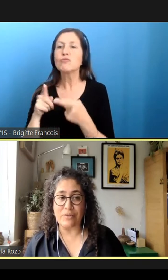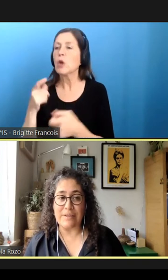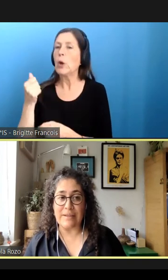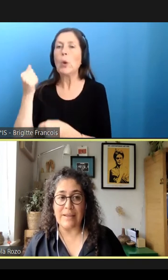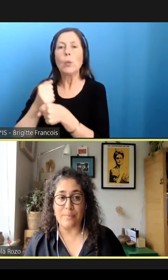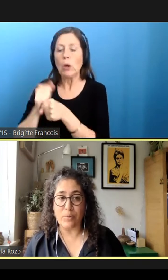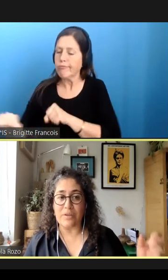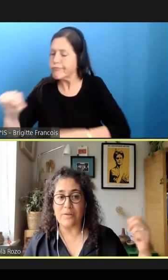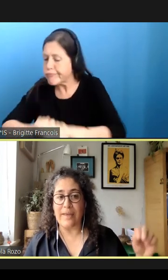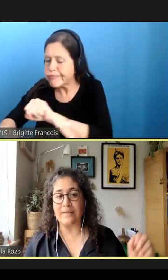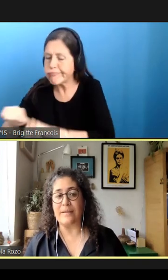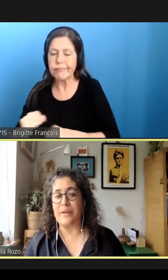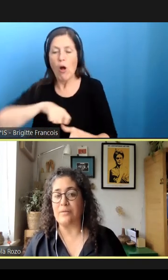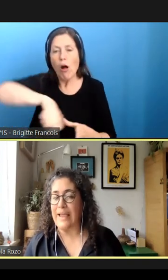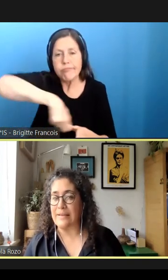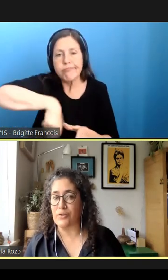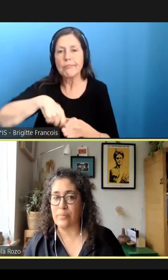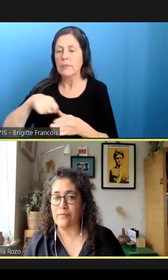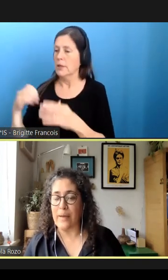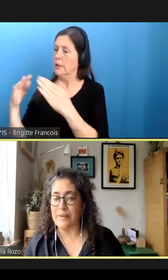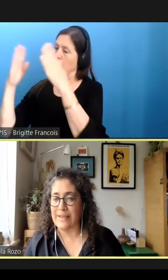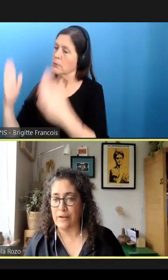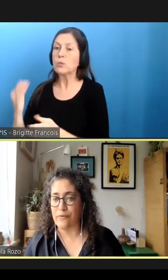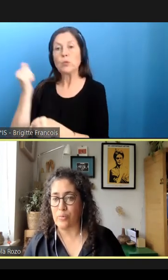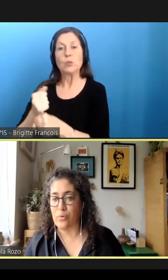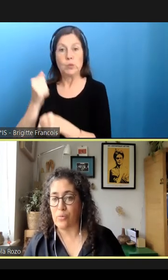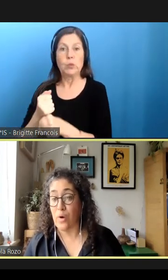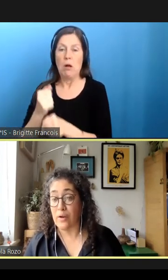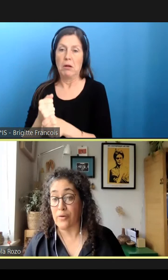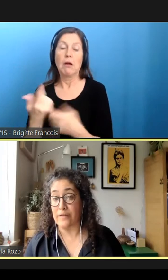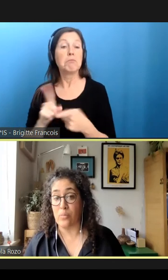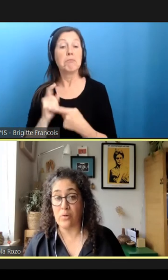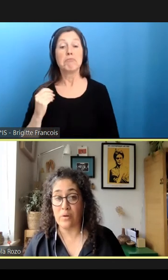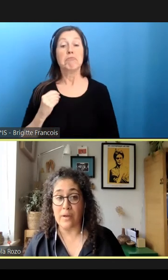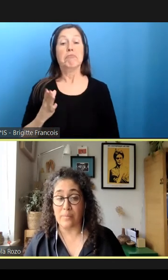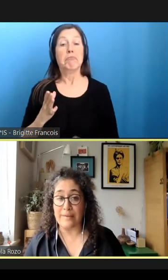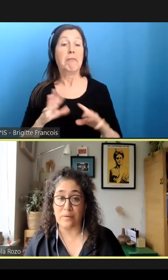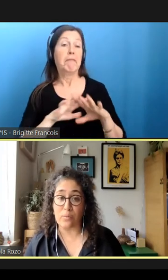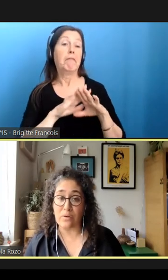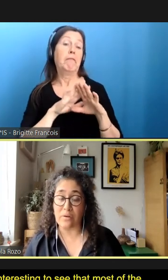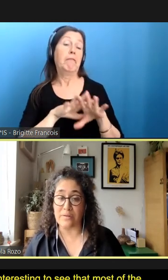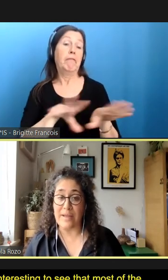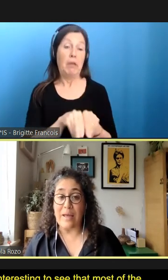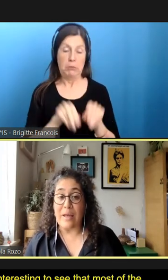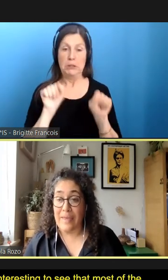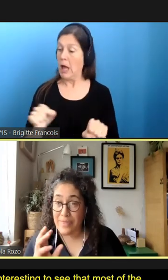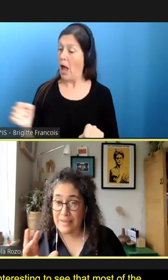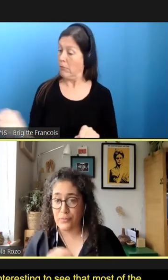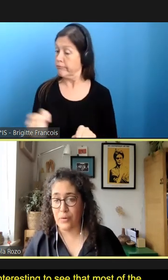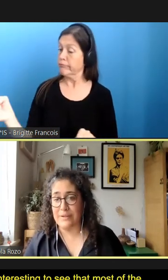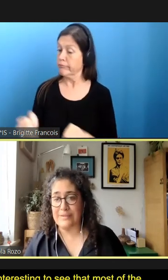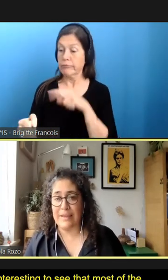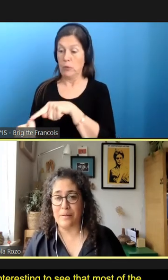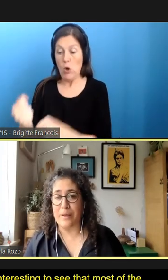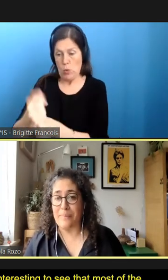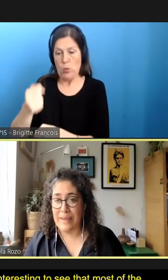interesting to see that most educated middle class and urban families can afford one or even more domestic workers. And this